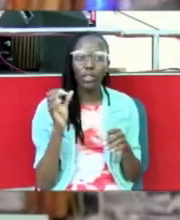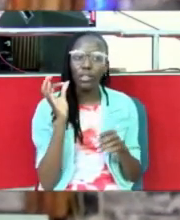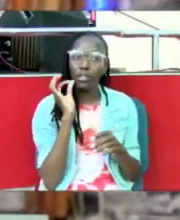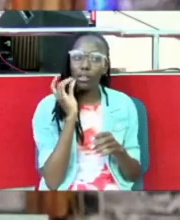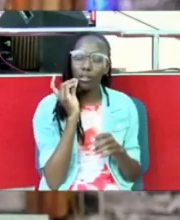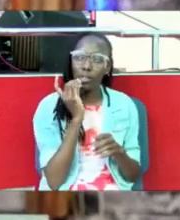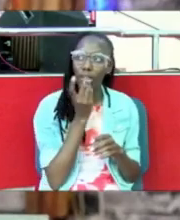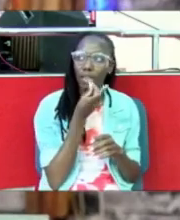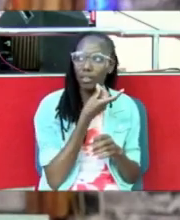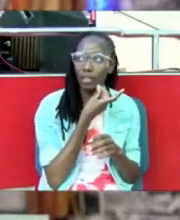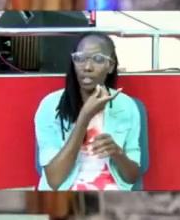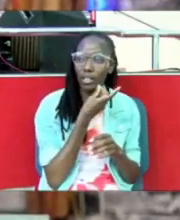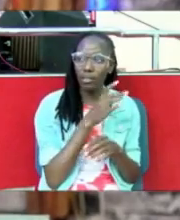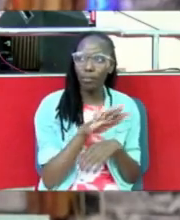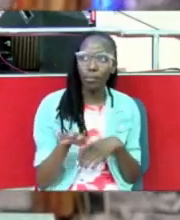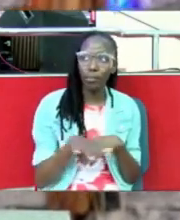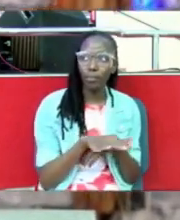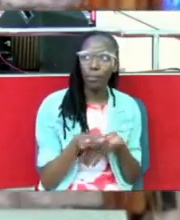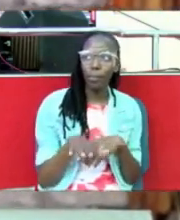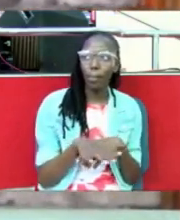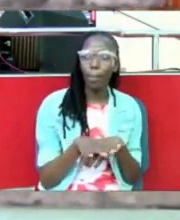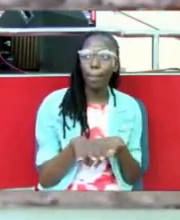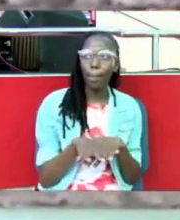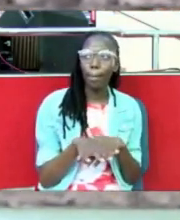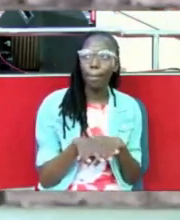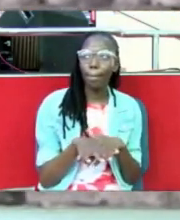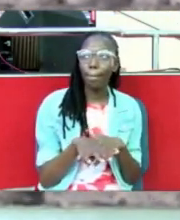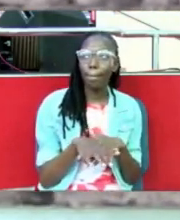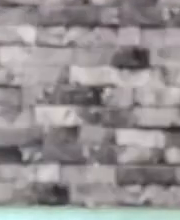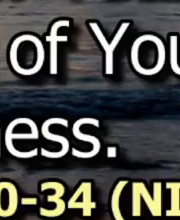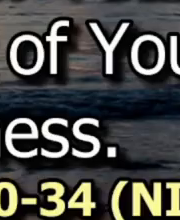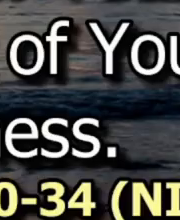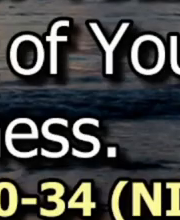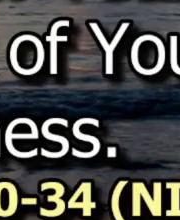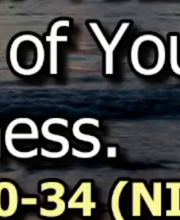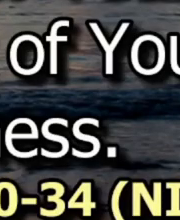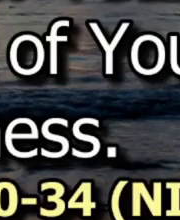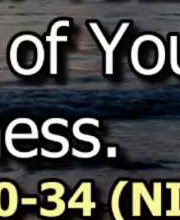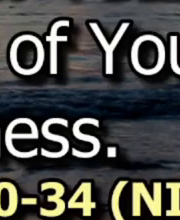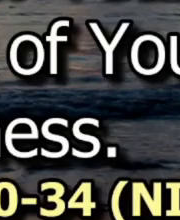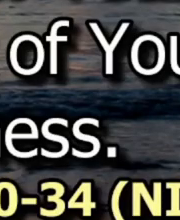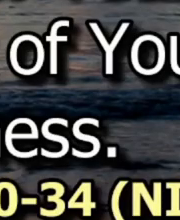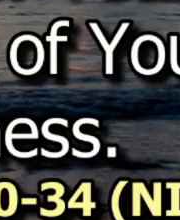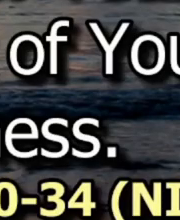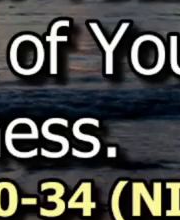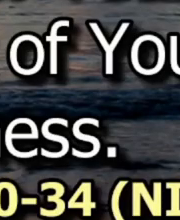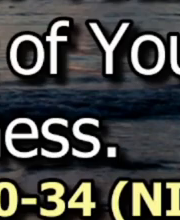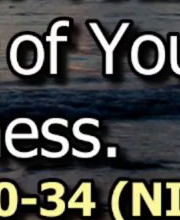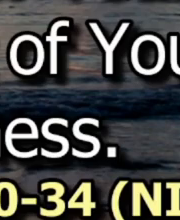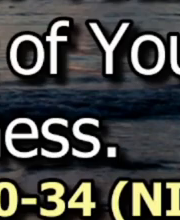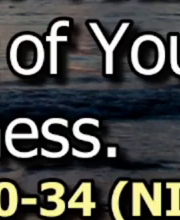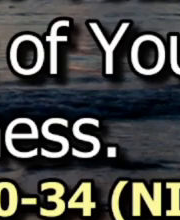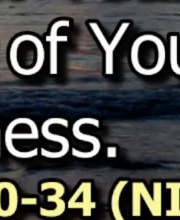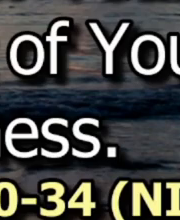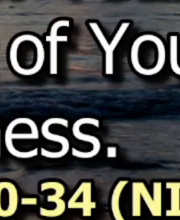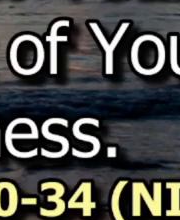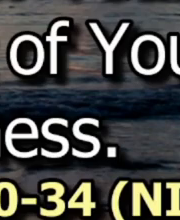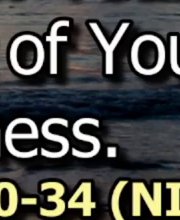in the wilderness. Waliambiwa ya kwamba wangeweza kuangamia kule nyikani. And